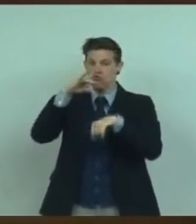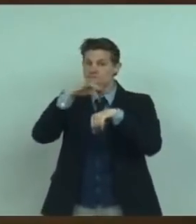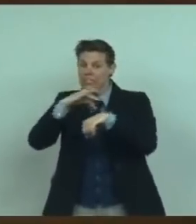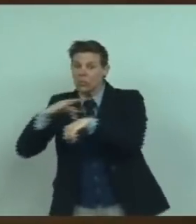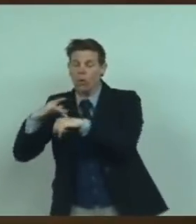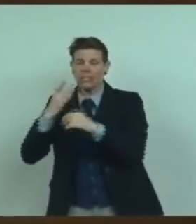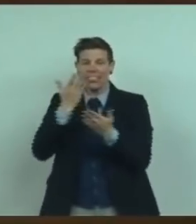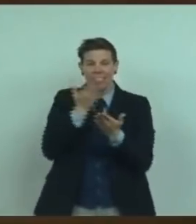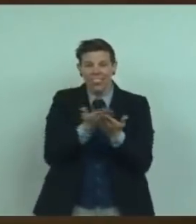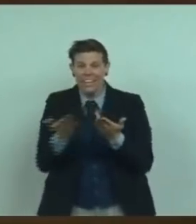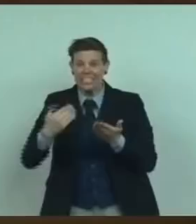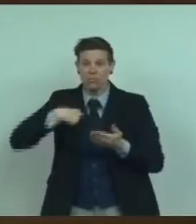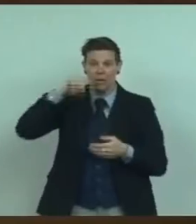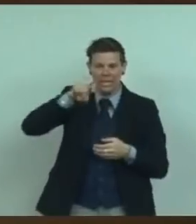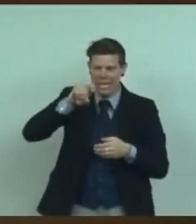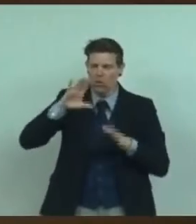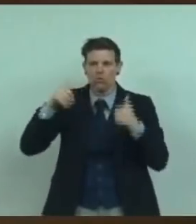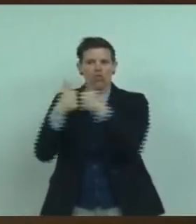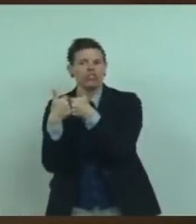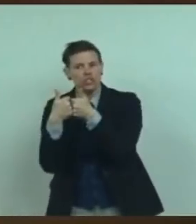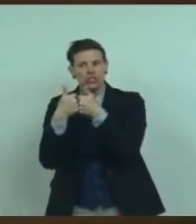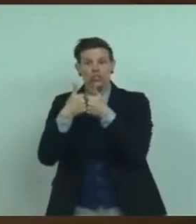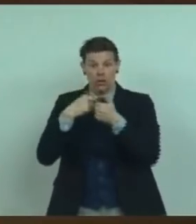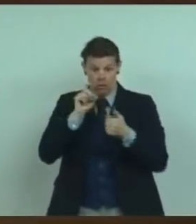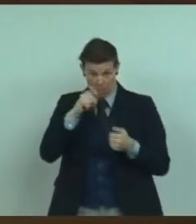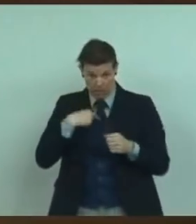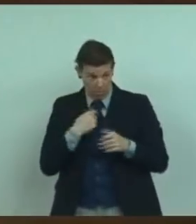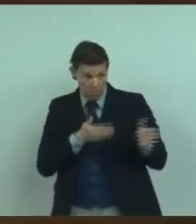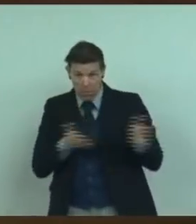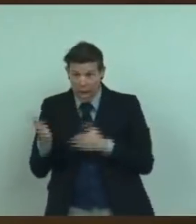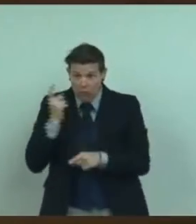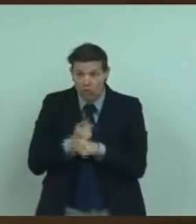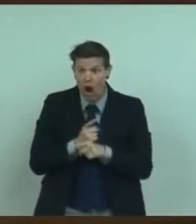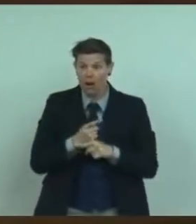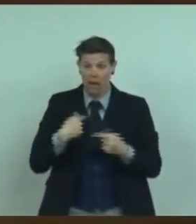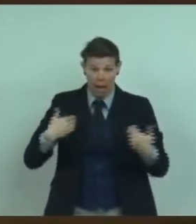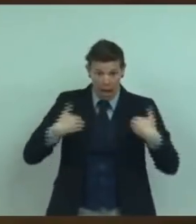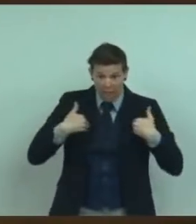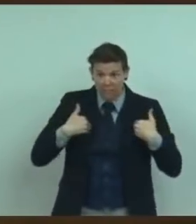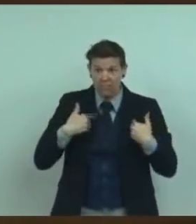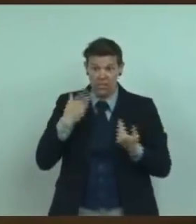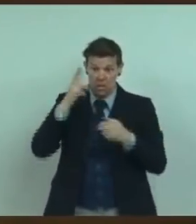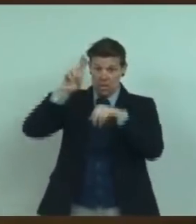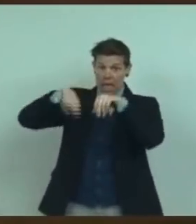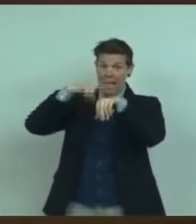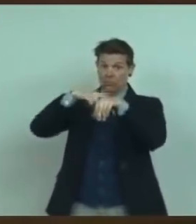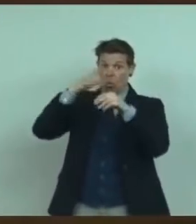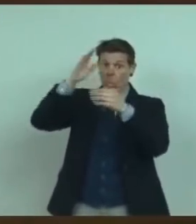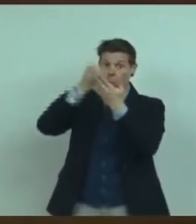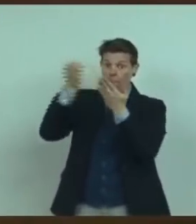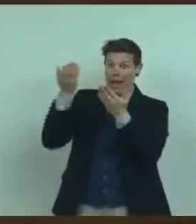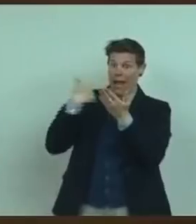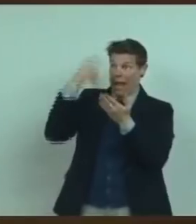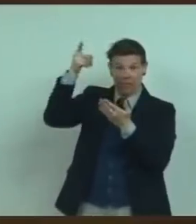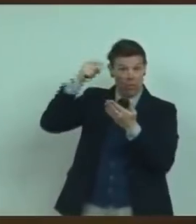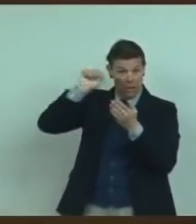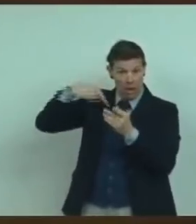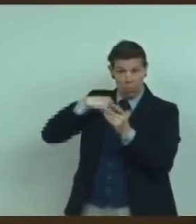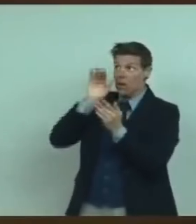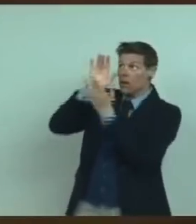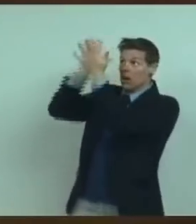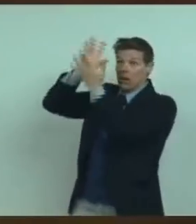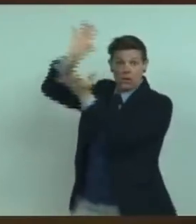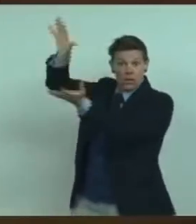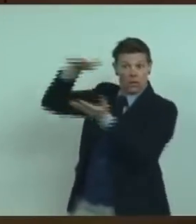about making sure that you're getting equipment from the national stockpile. I know that most folks, because I want to thank you for